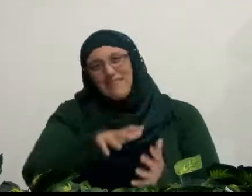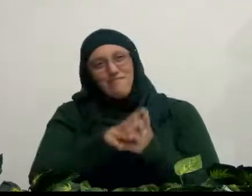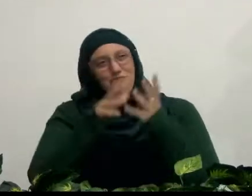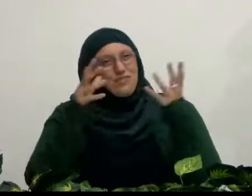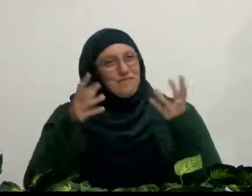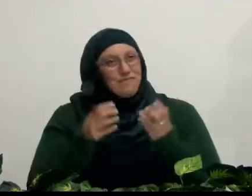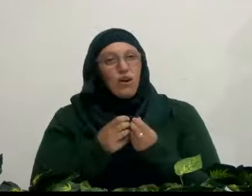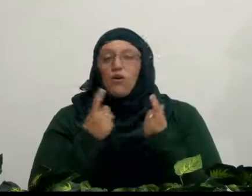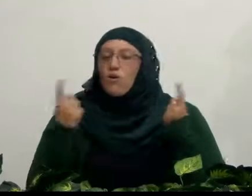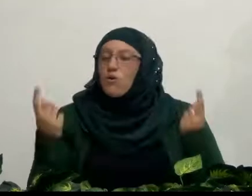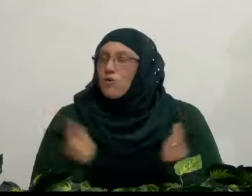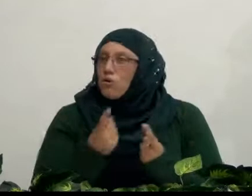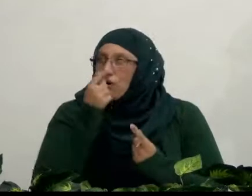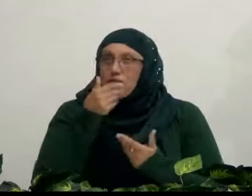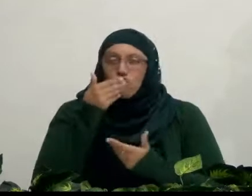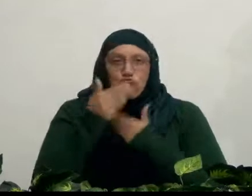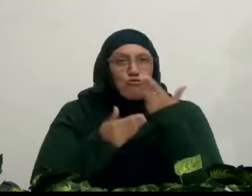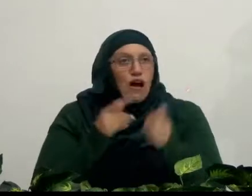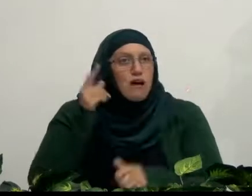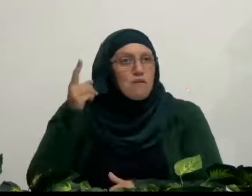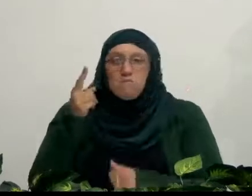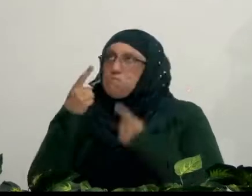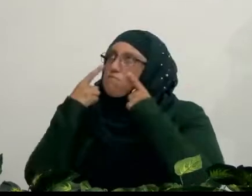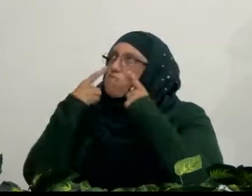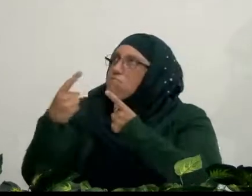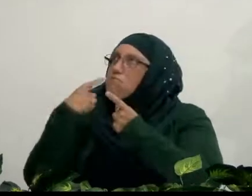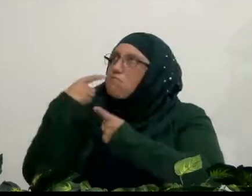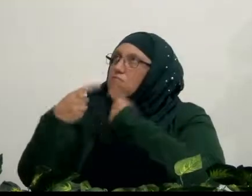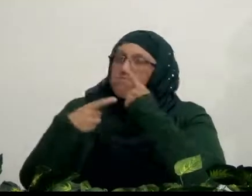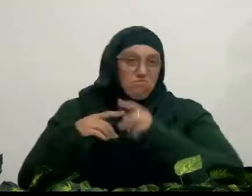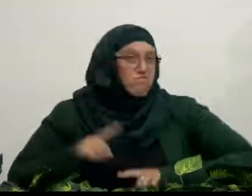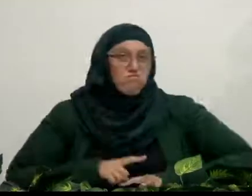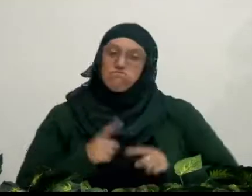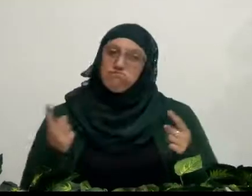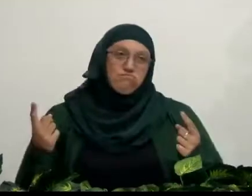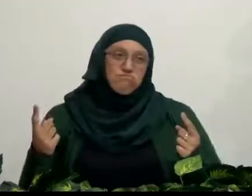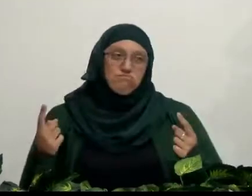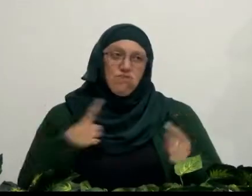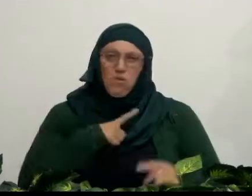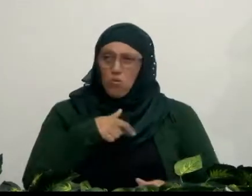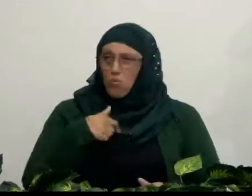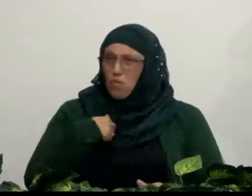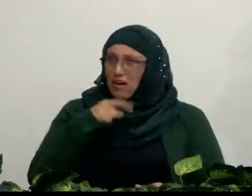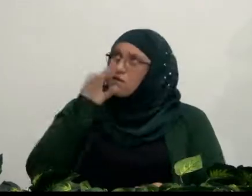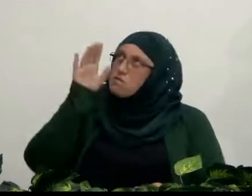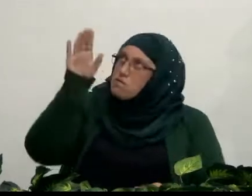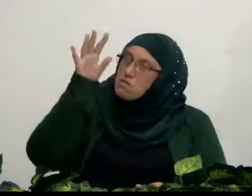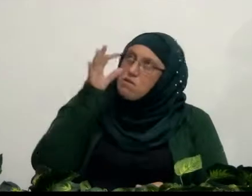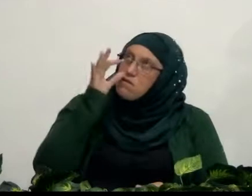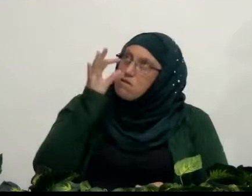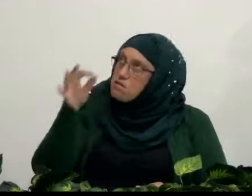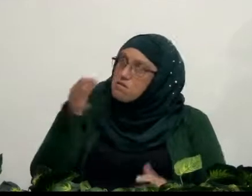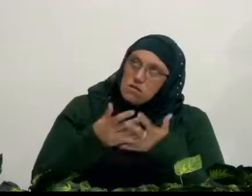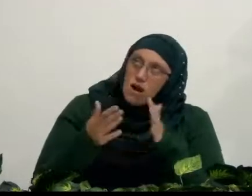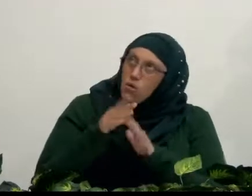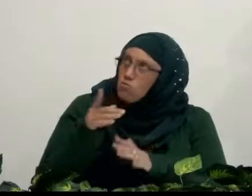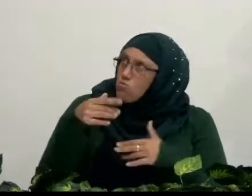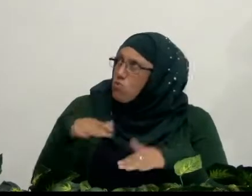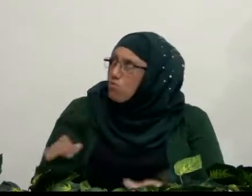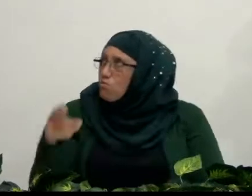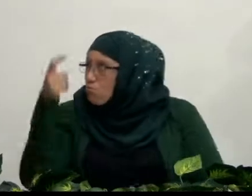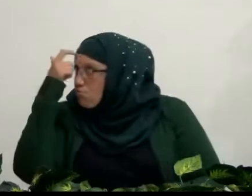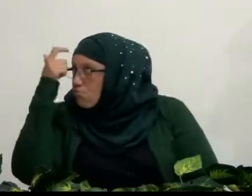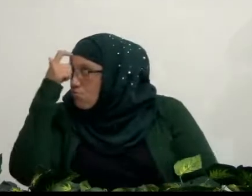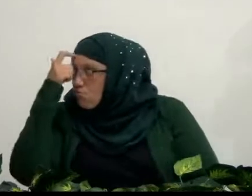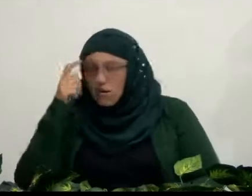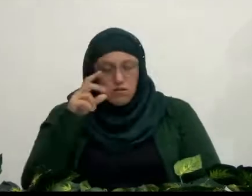can describe Him by seeing Him, nor can anyone find out how He is, be it by His intellect or by a